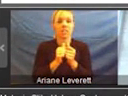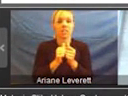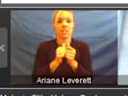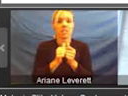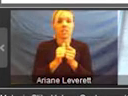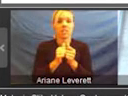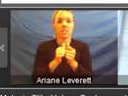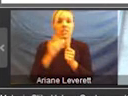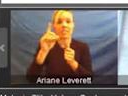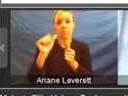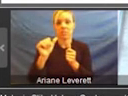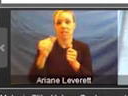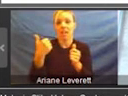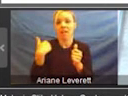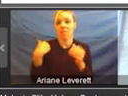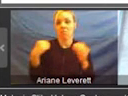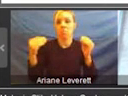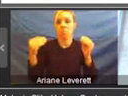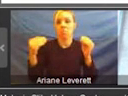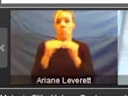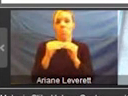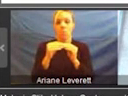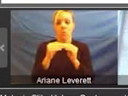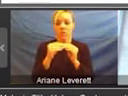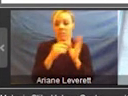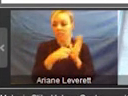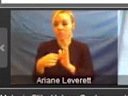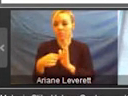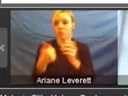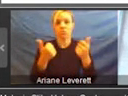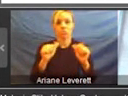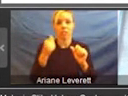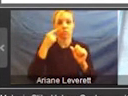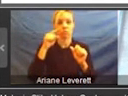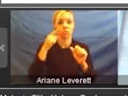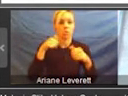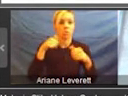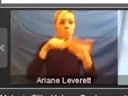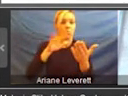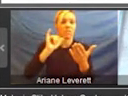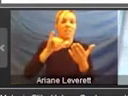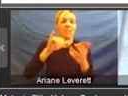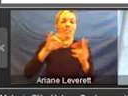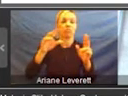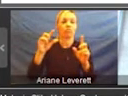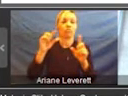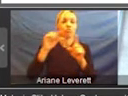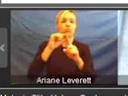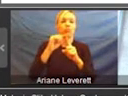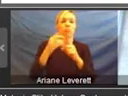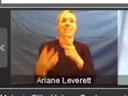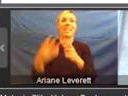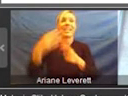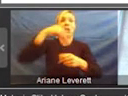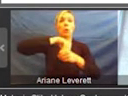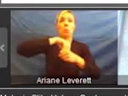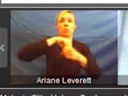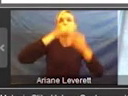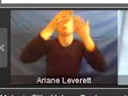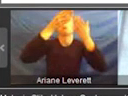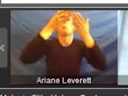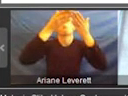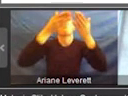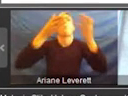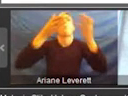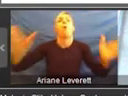to approach the inclusion term rather broadly to cover a very